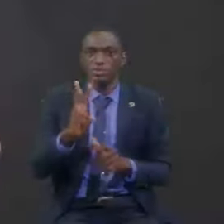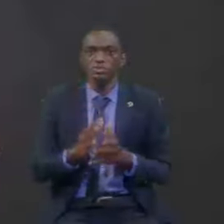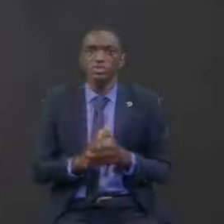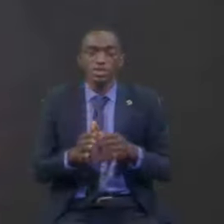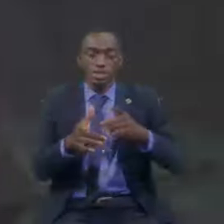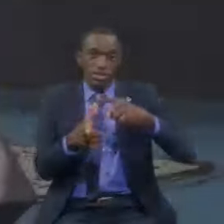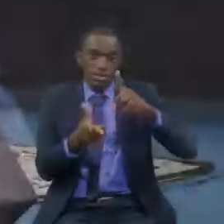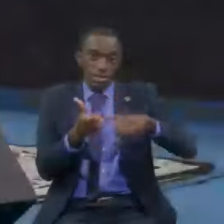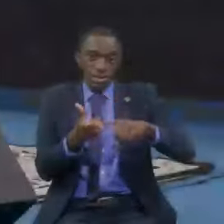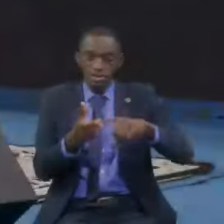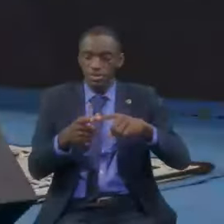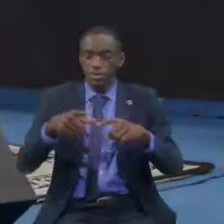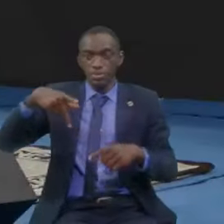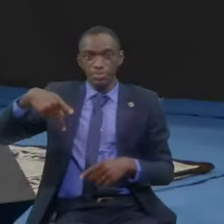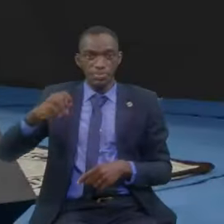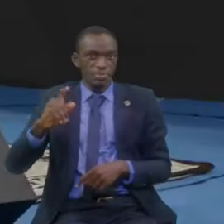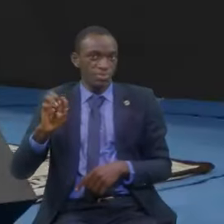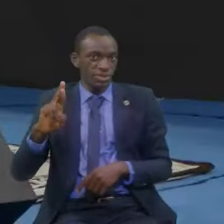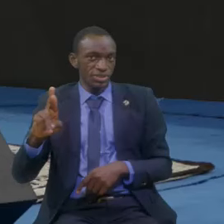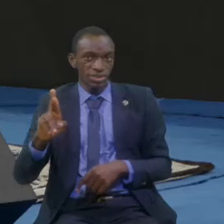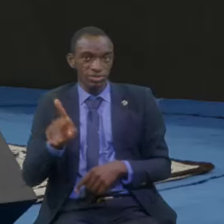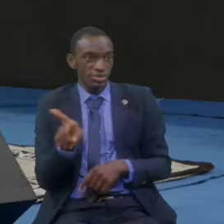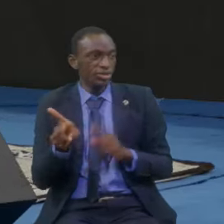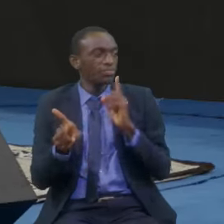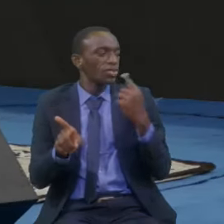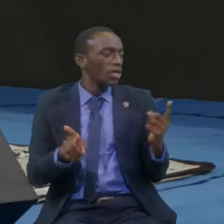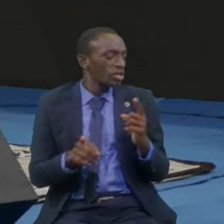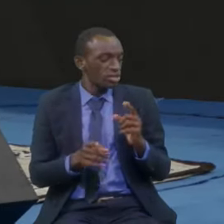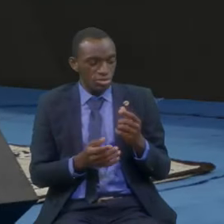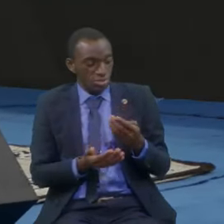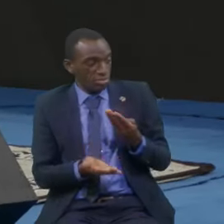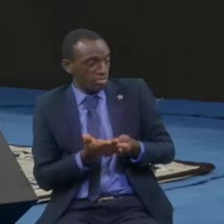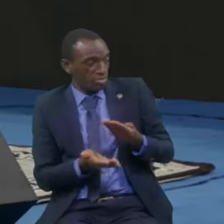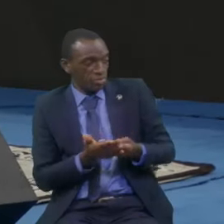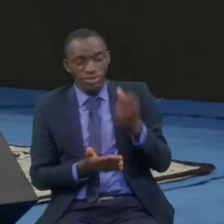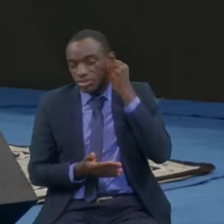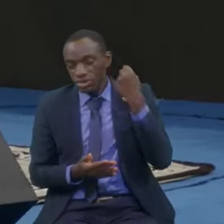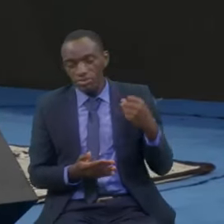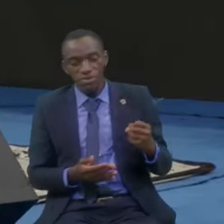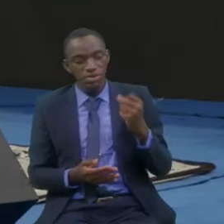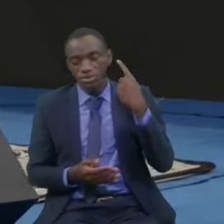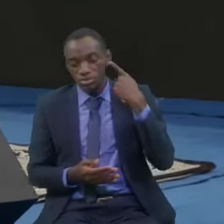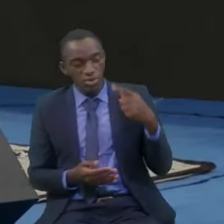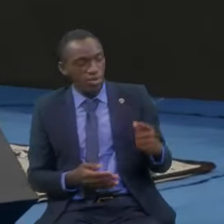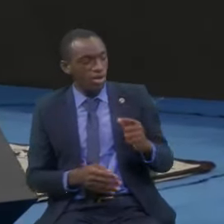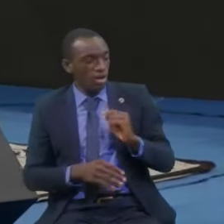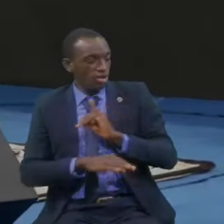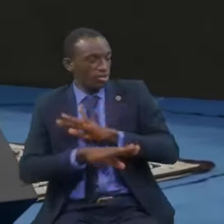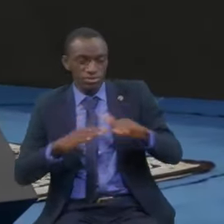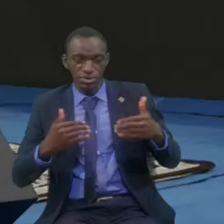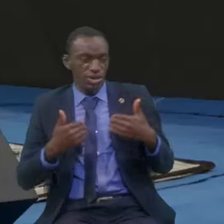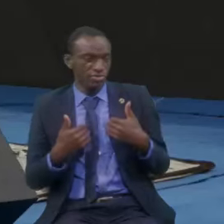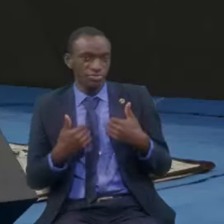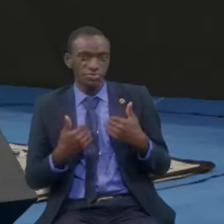Peter said, silver and gold have I none. Don't go